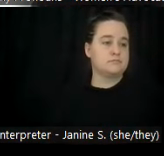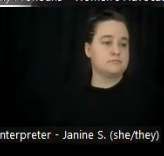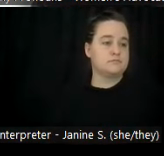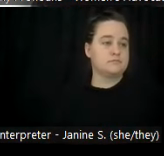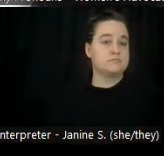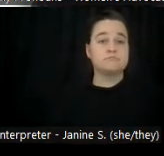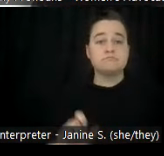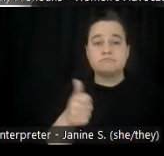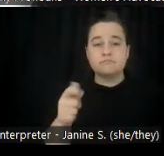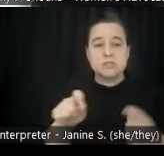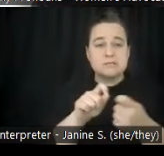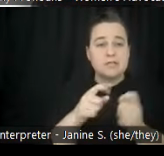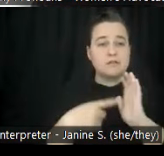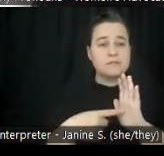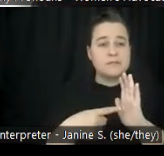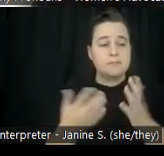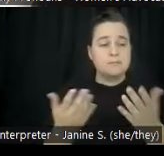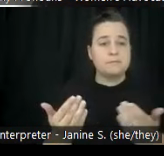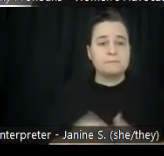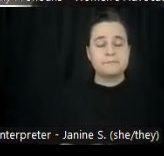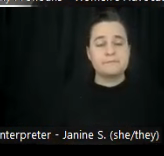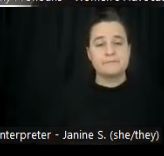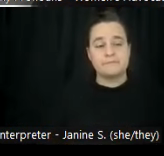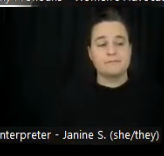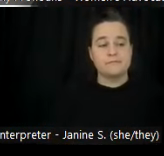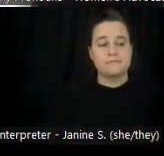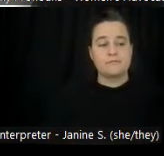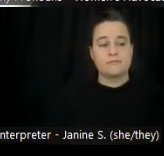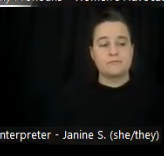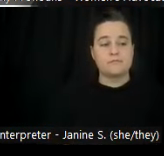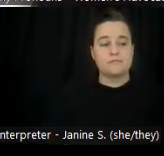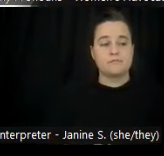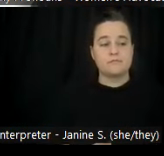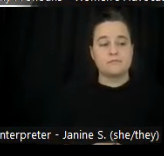Any other specific examples that we could think of?